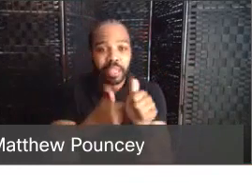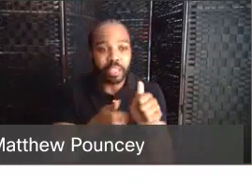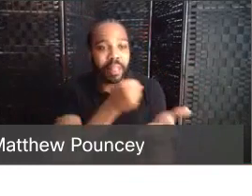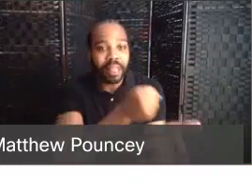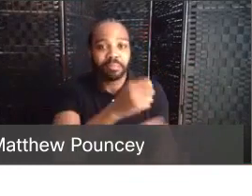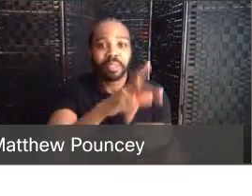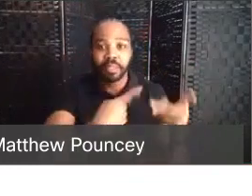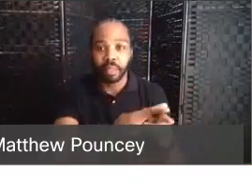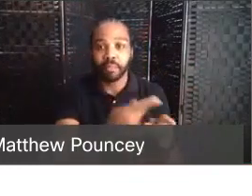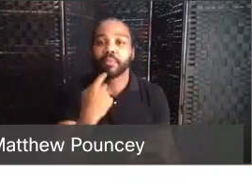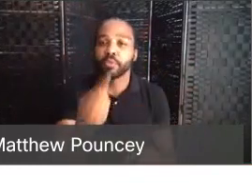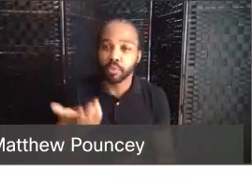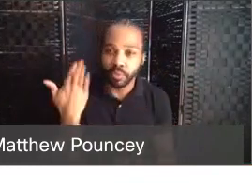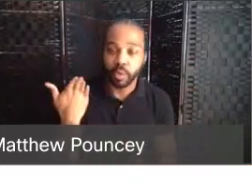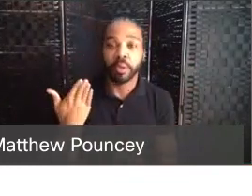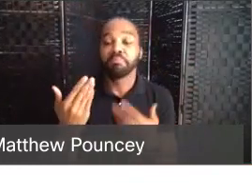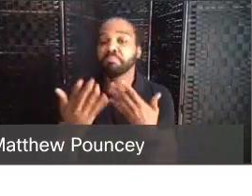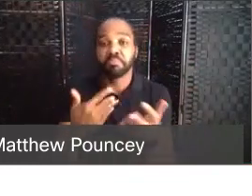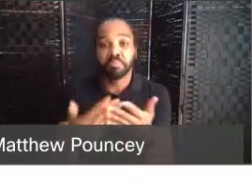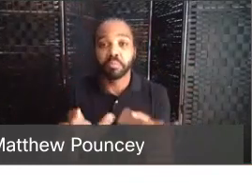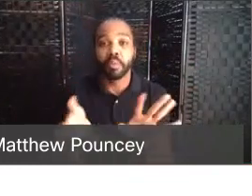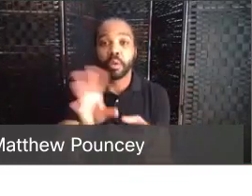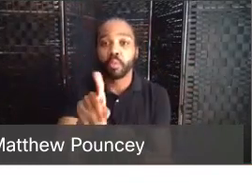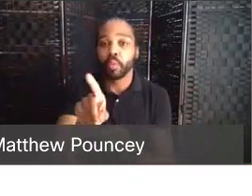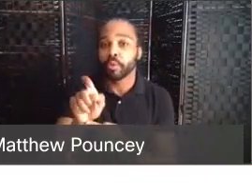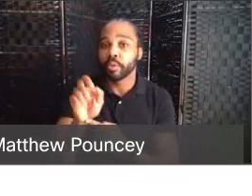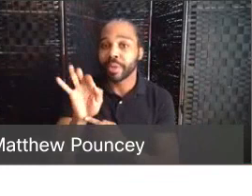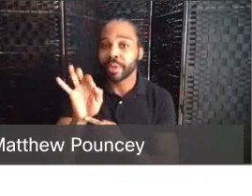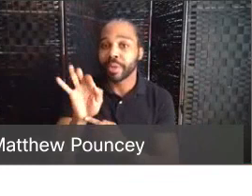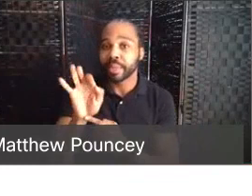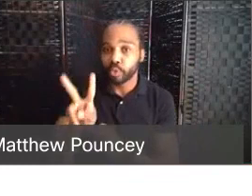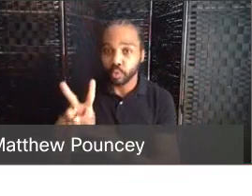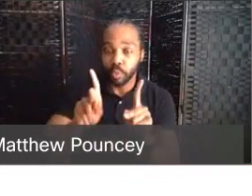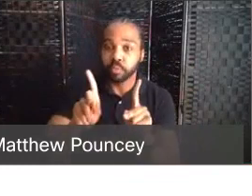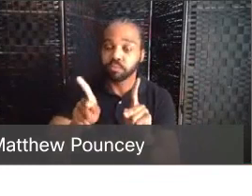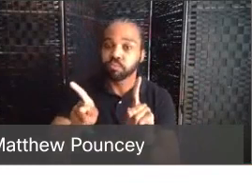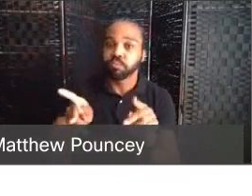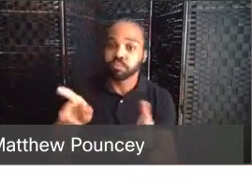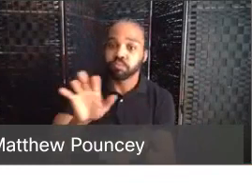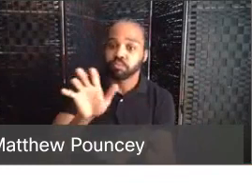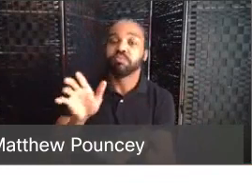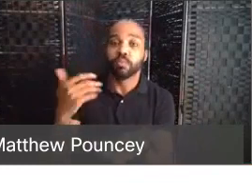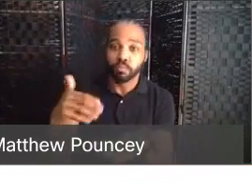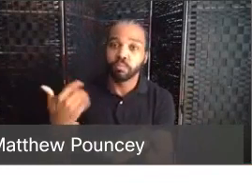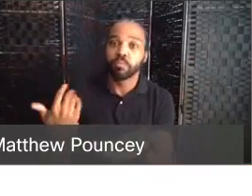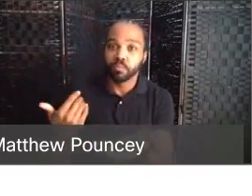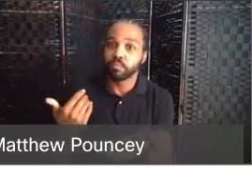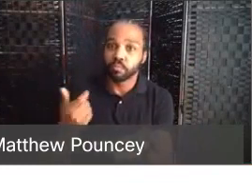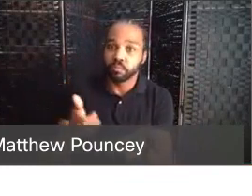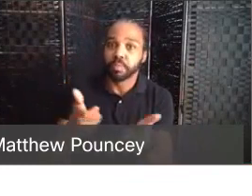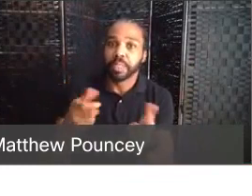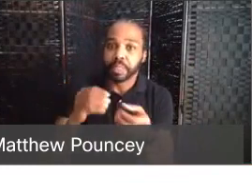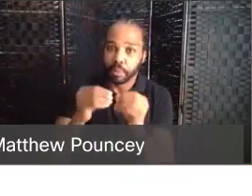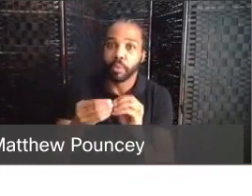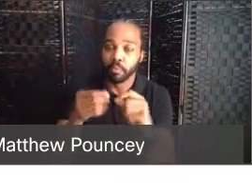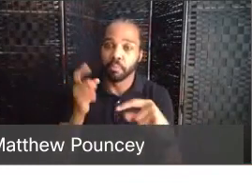said before, even though 192 people represents a significant percentage of the people who have tested positive,